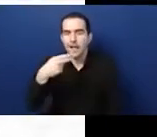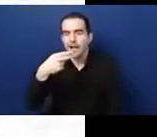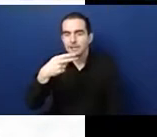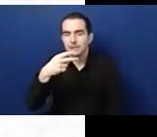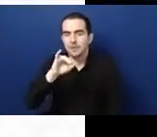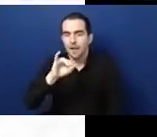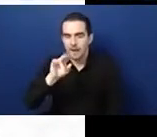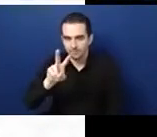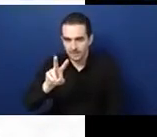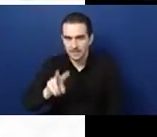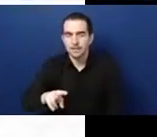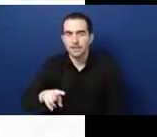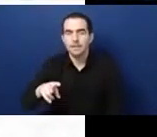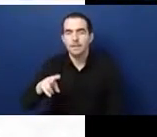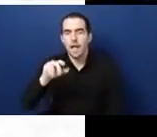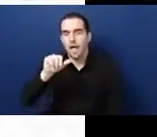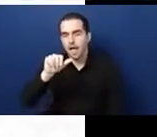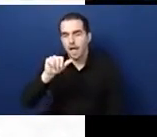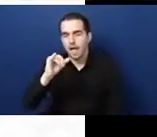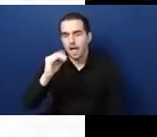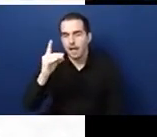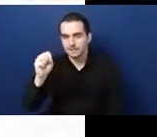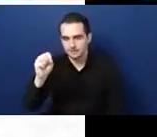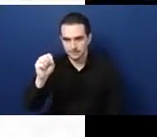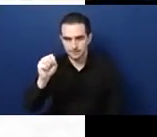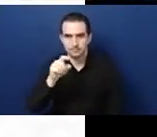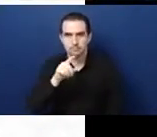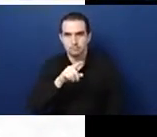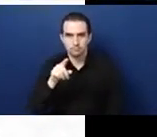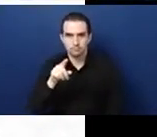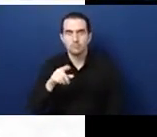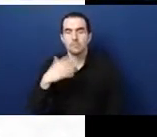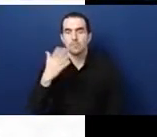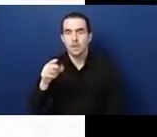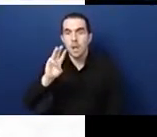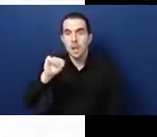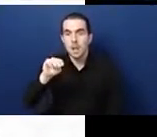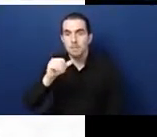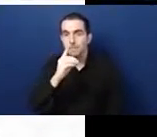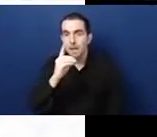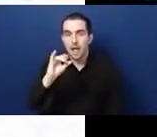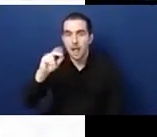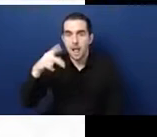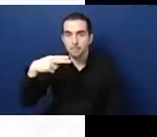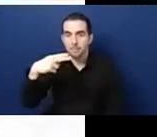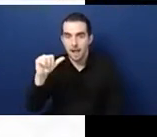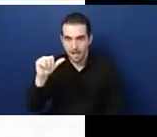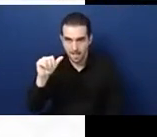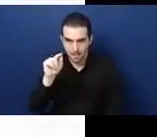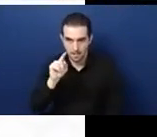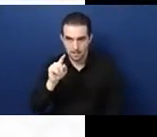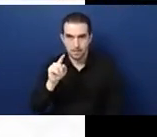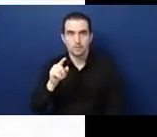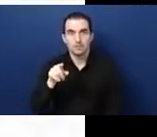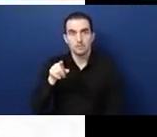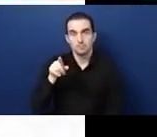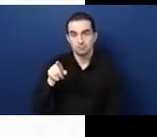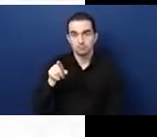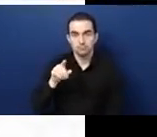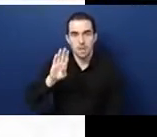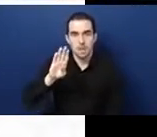Richard has over 12 years' experience in promoting and advocating for the rights of persons living